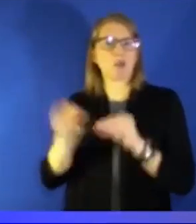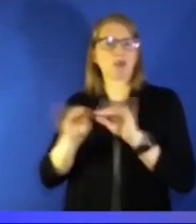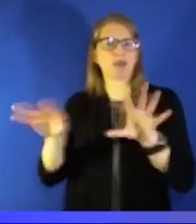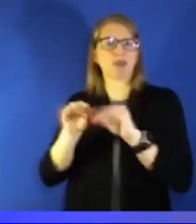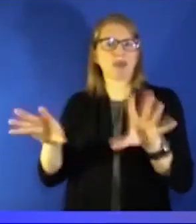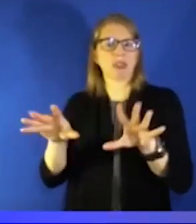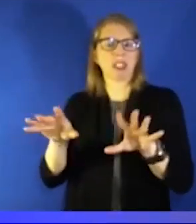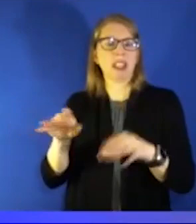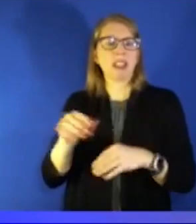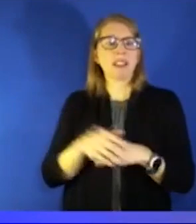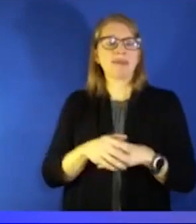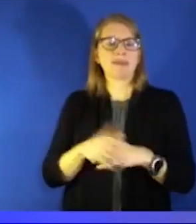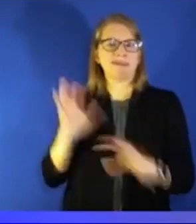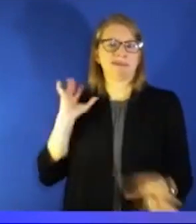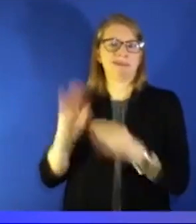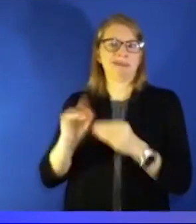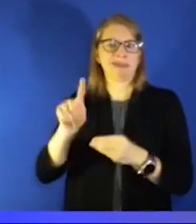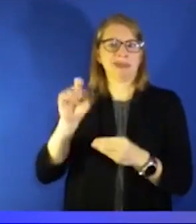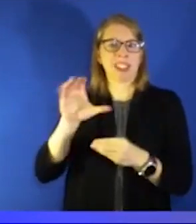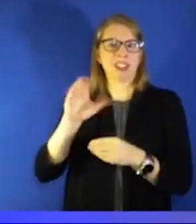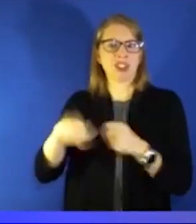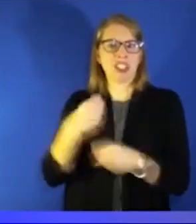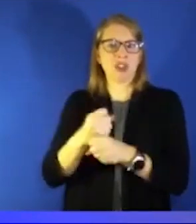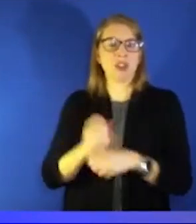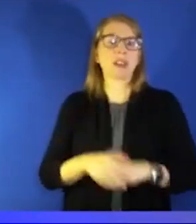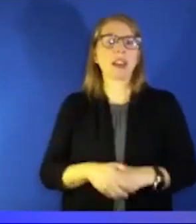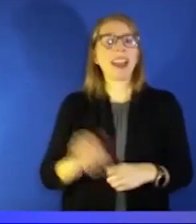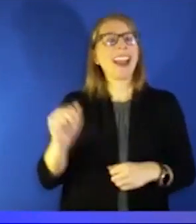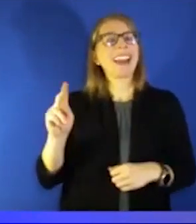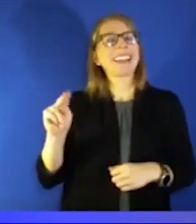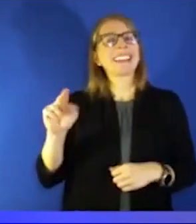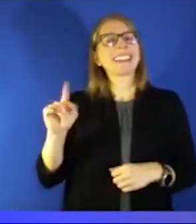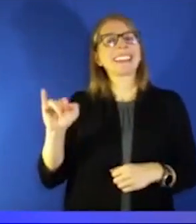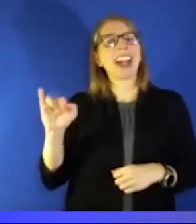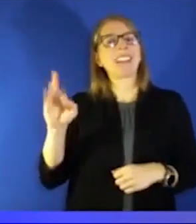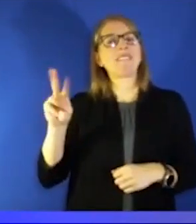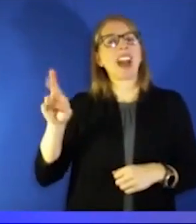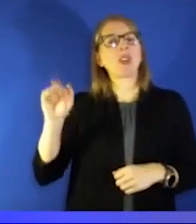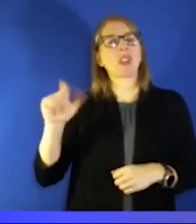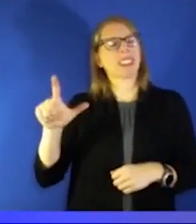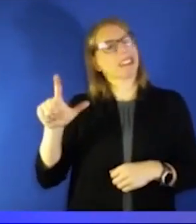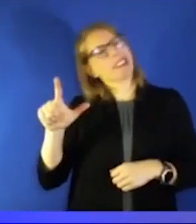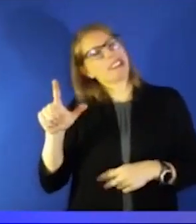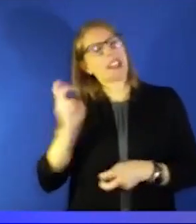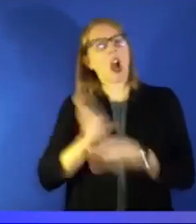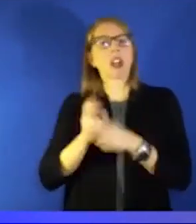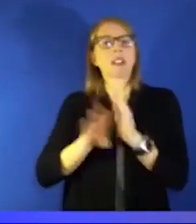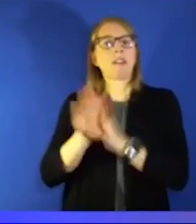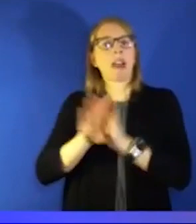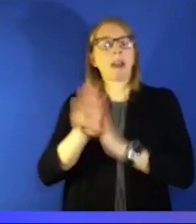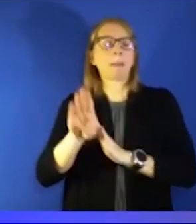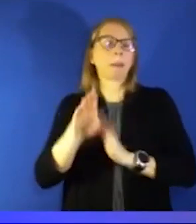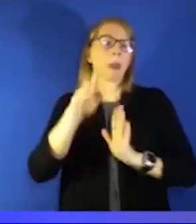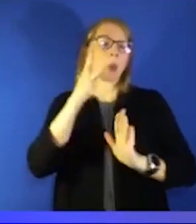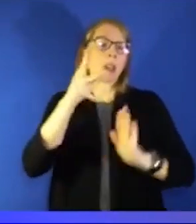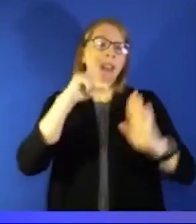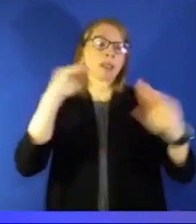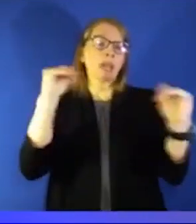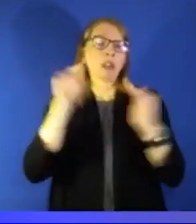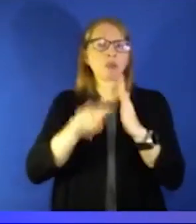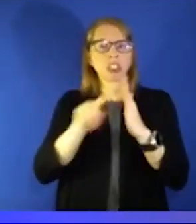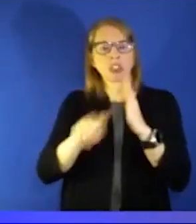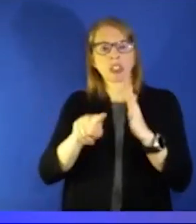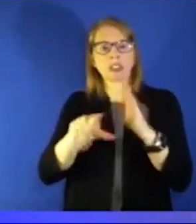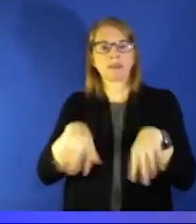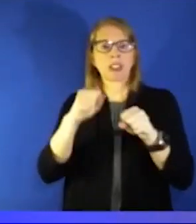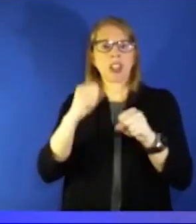So antivirals are very tricky to develop. And so, and you'd expect this kind of research to take 3 to 5 years. So I